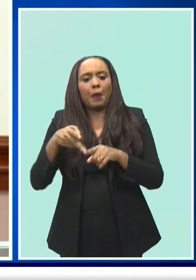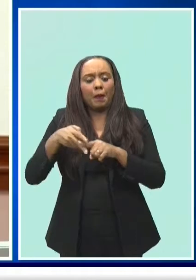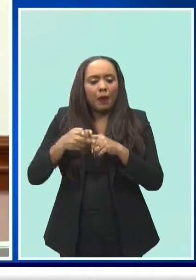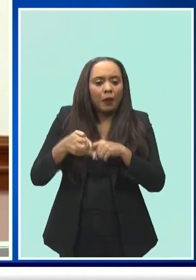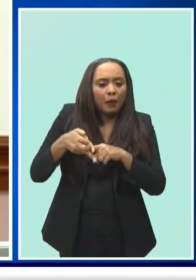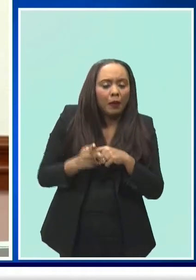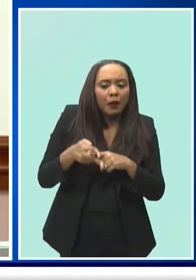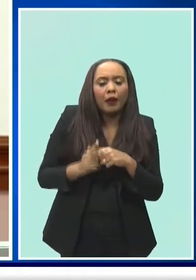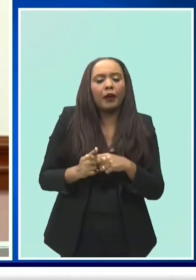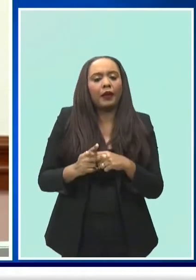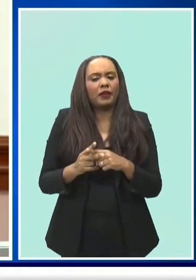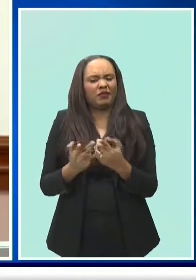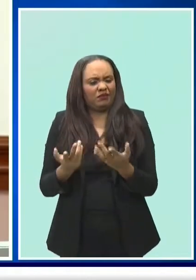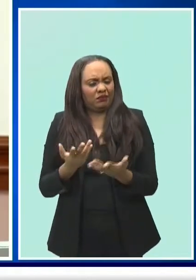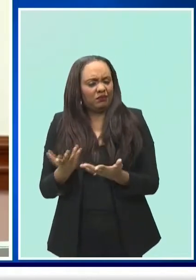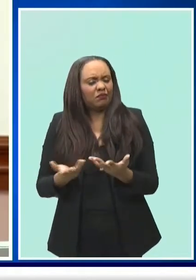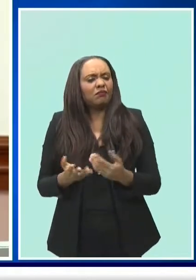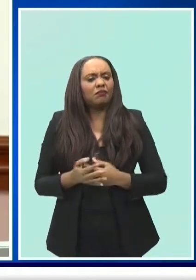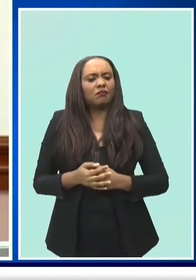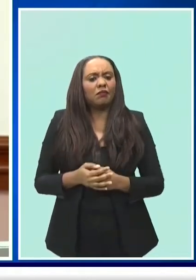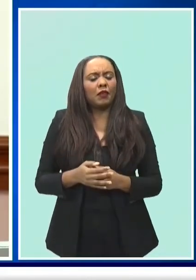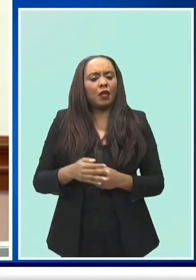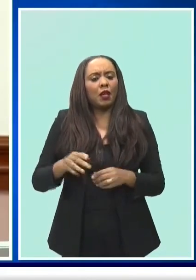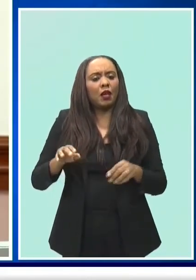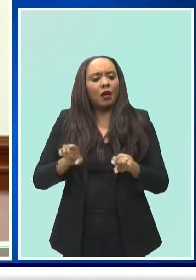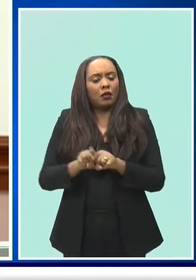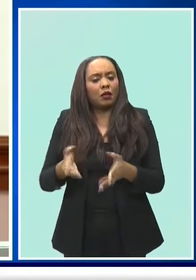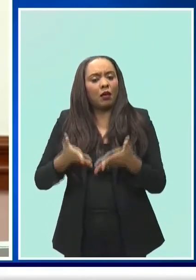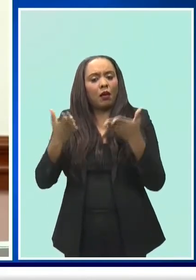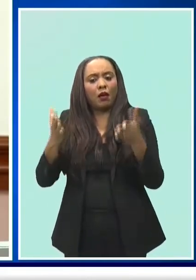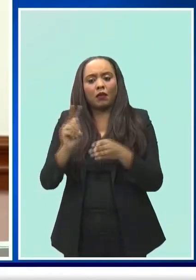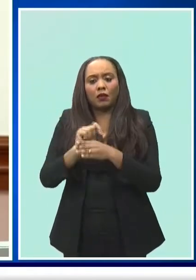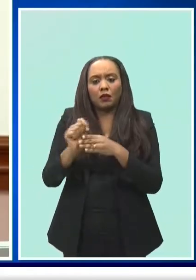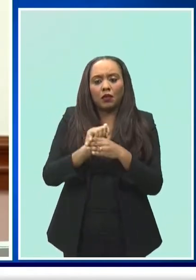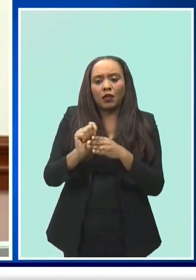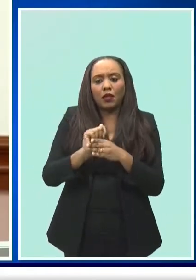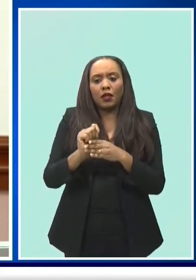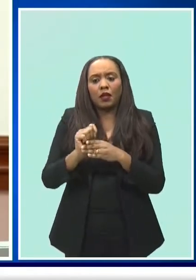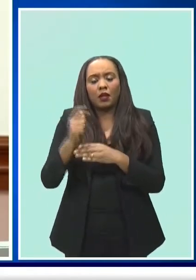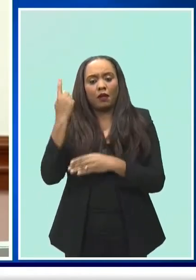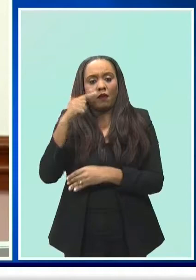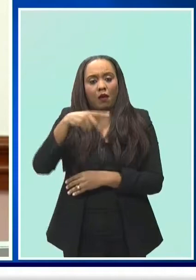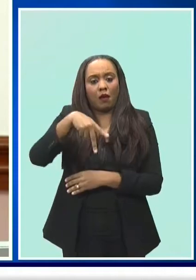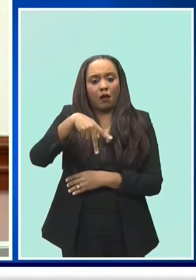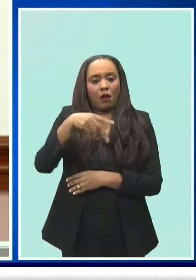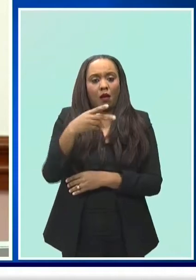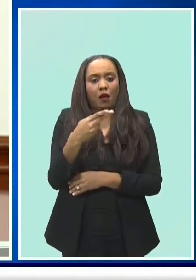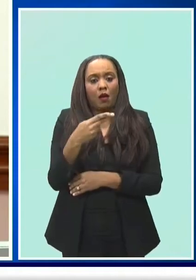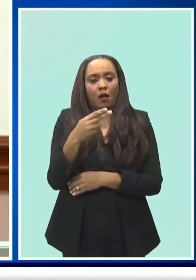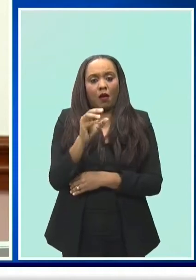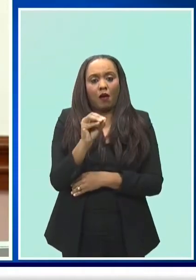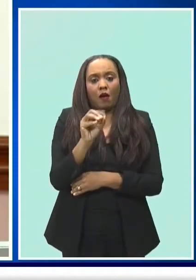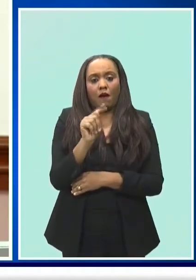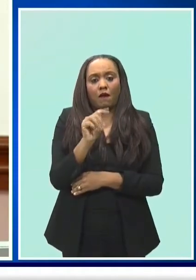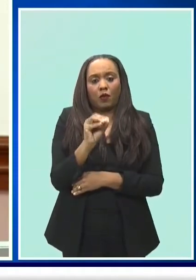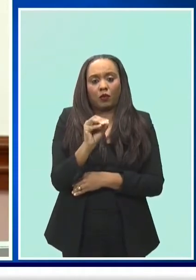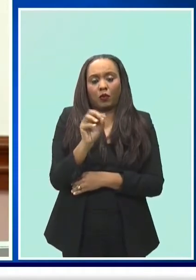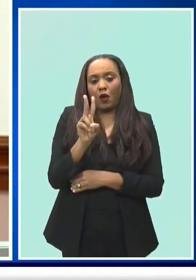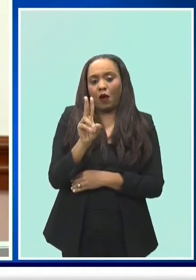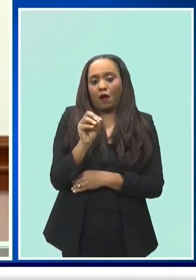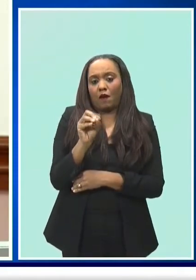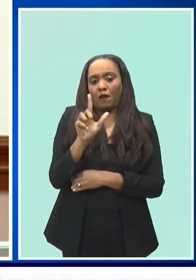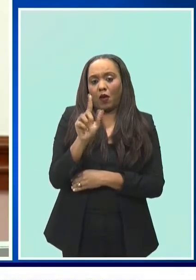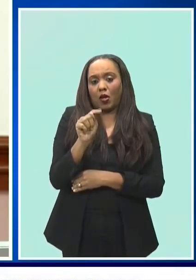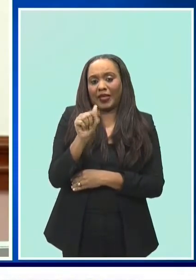We will also be offering opportunities for training in photovoltaic installation, and that comes with a